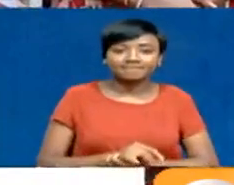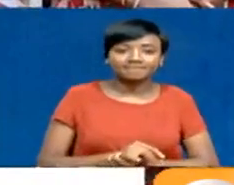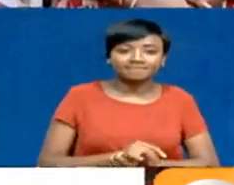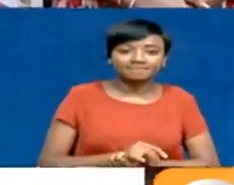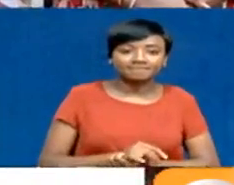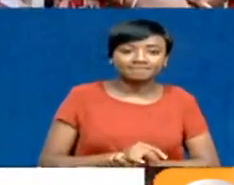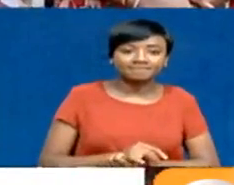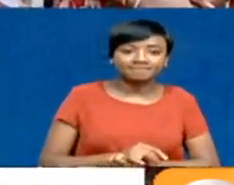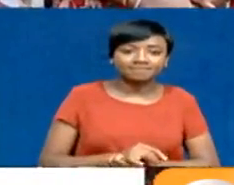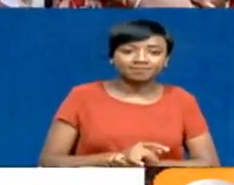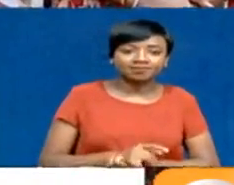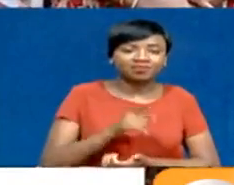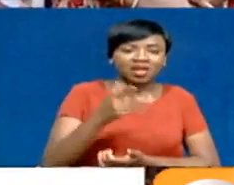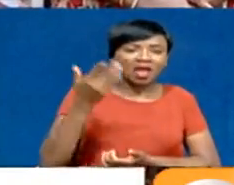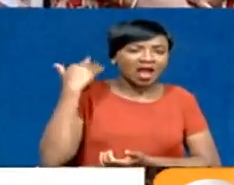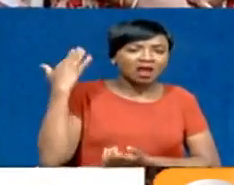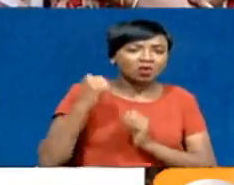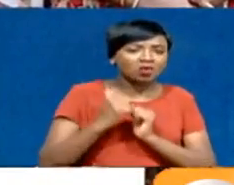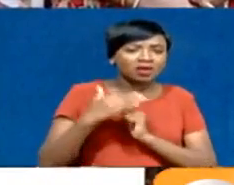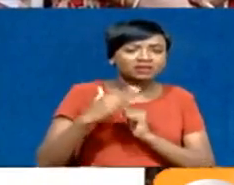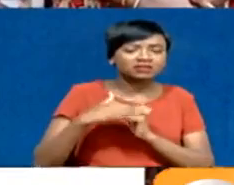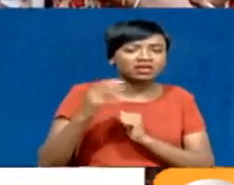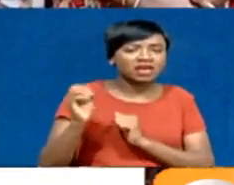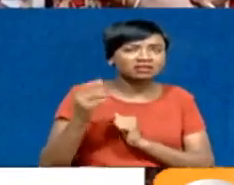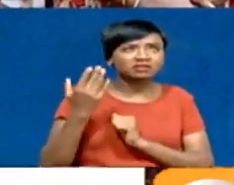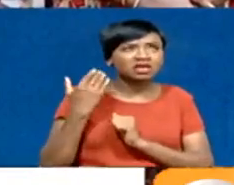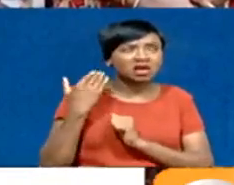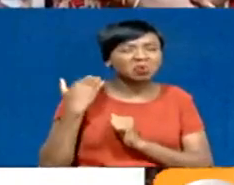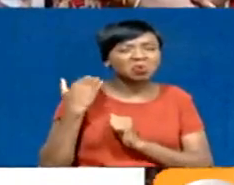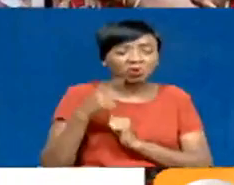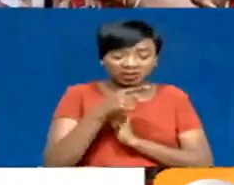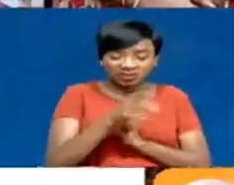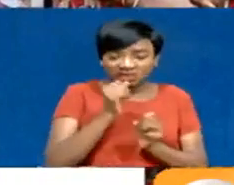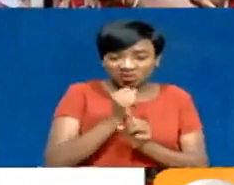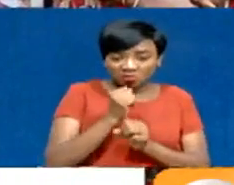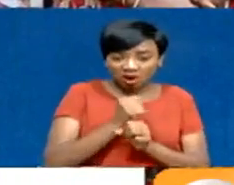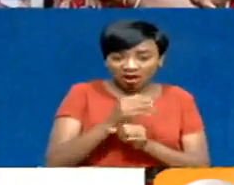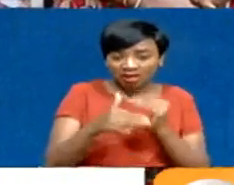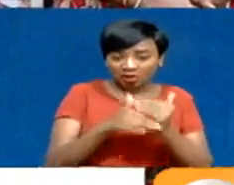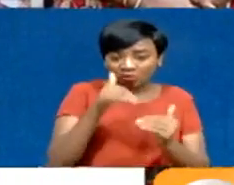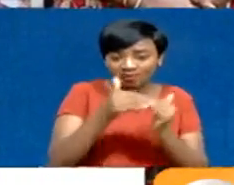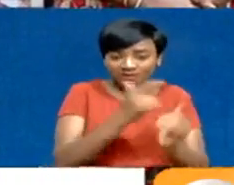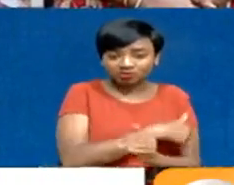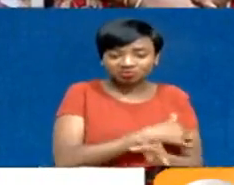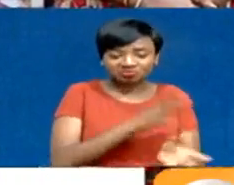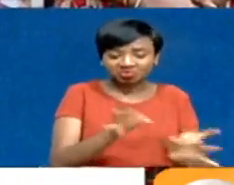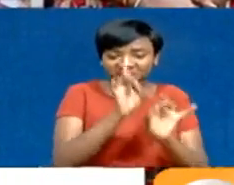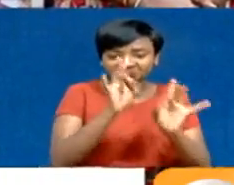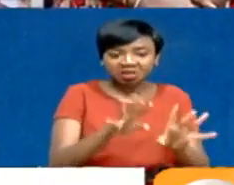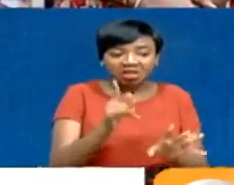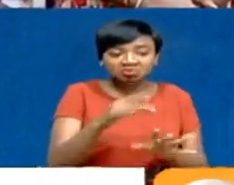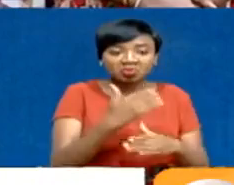kazi ambayo ilikuwa abandoned way back in the 90s. Just derelict